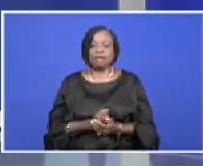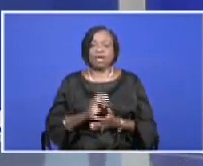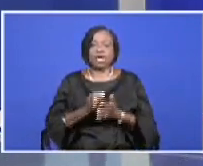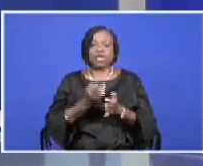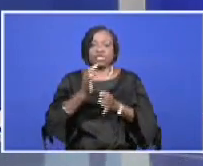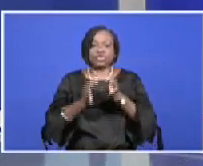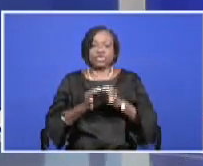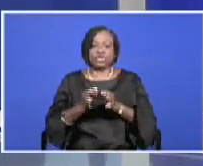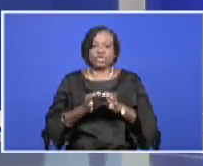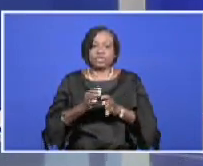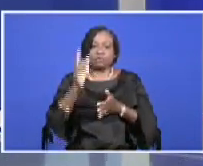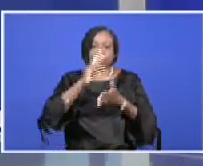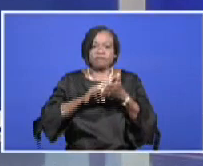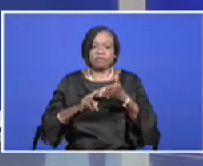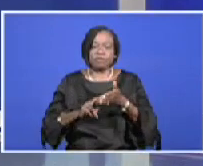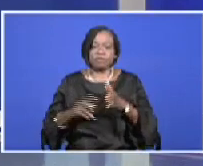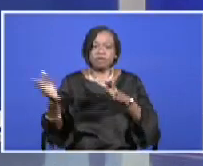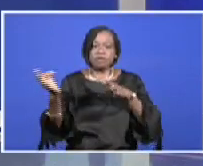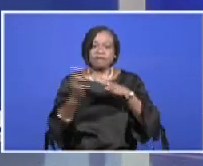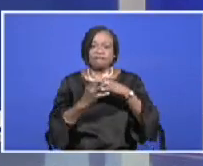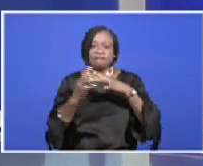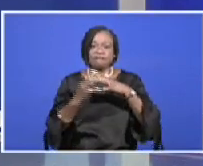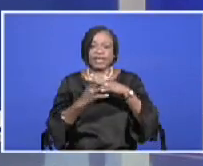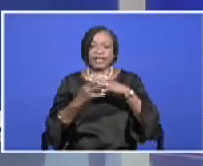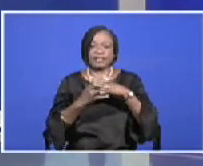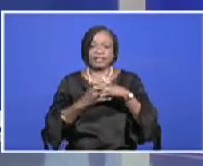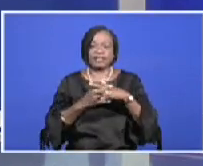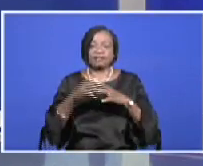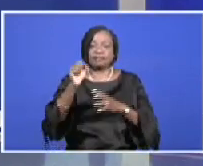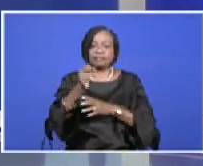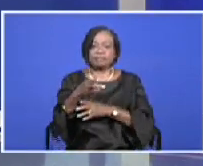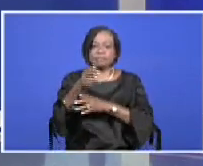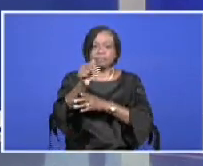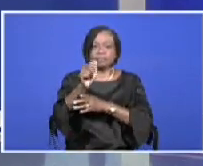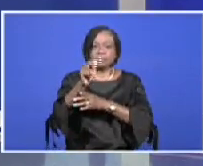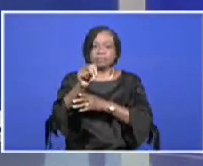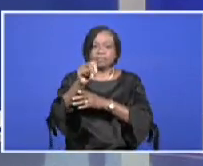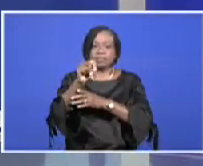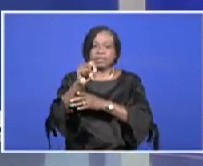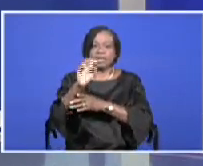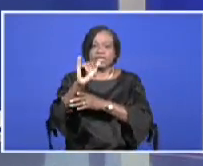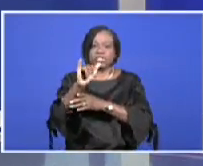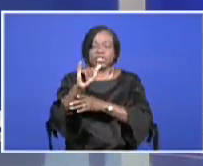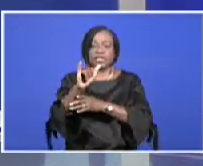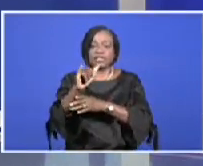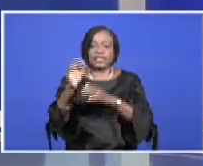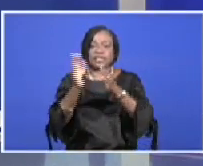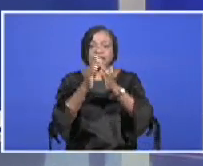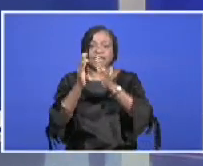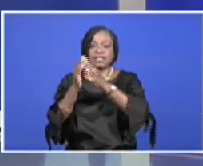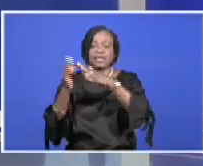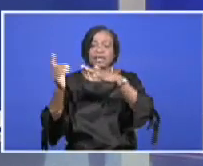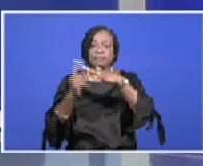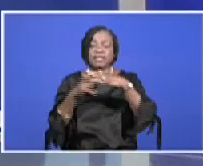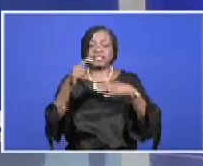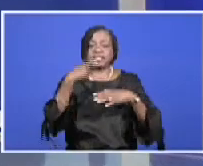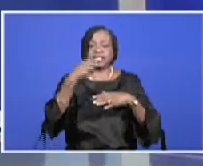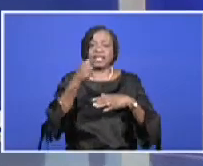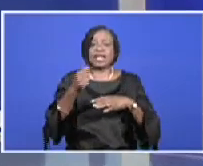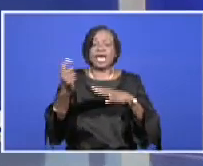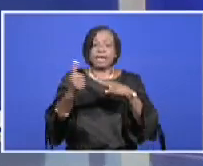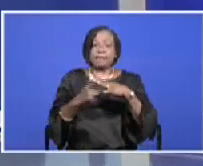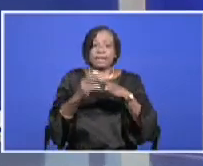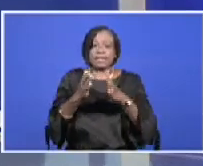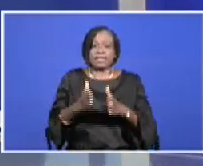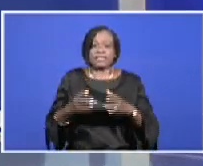review filed on behalf of shantytown residents asserts that applicants have the full protection of the law to which every person in the Bahamas